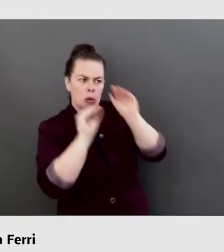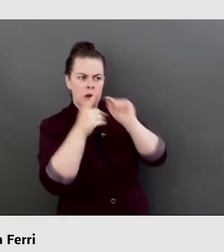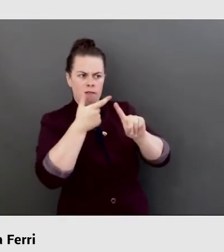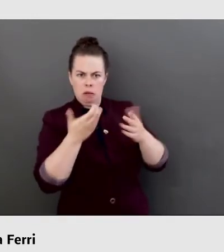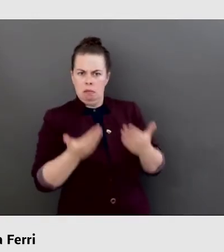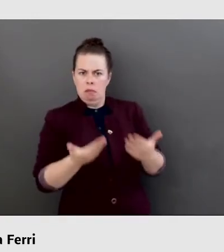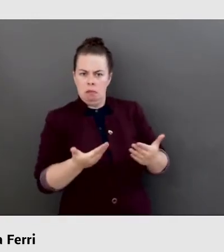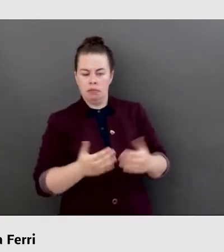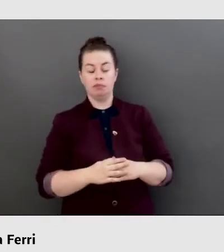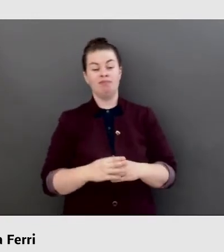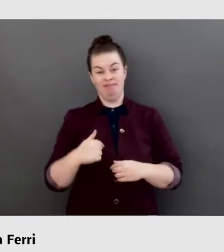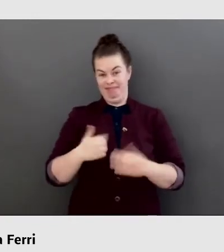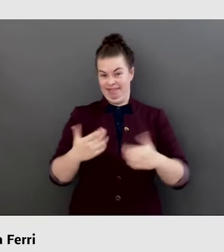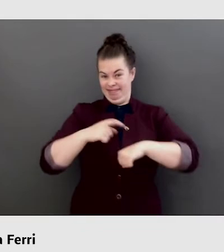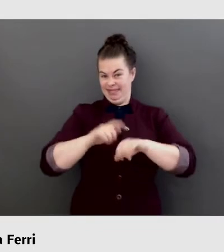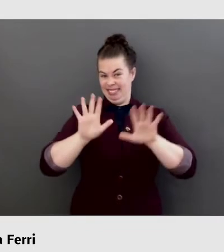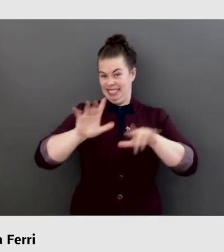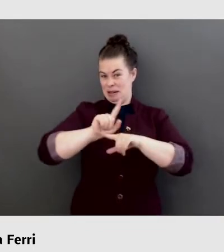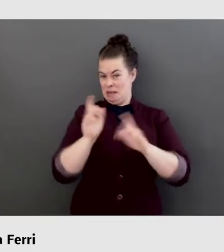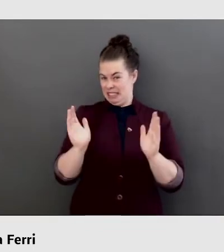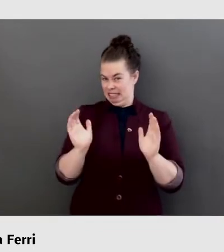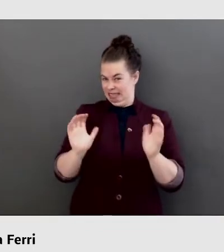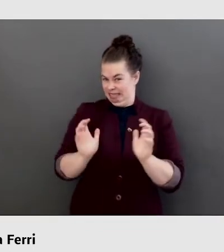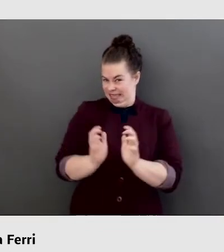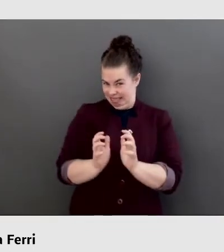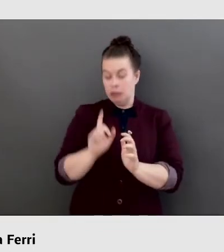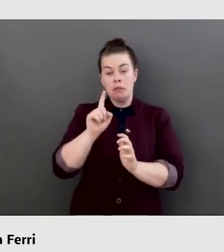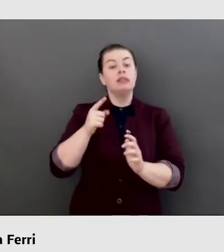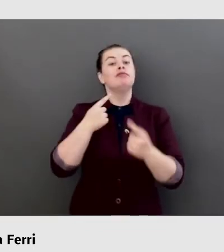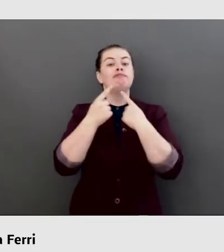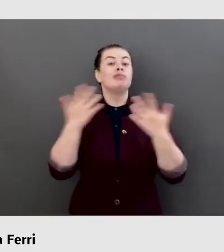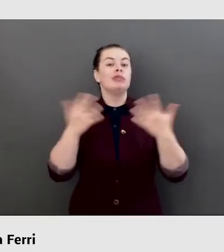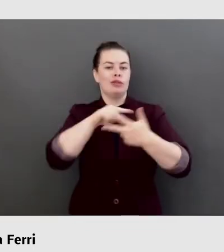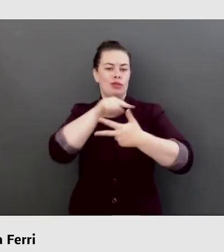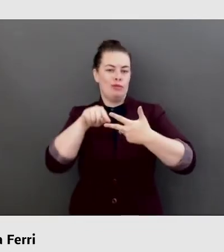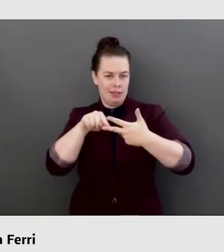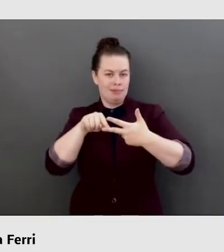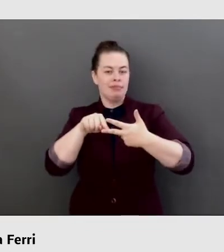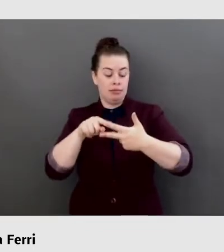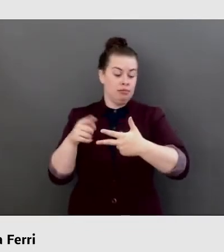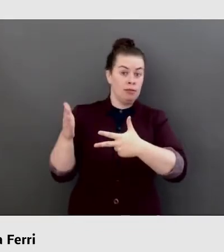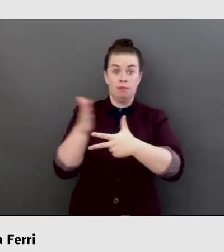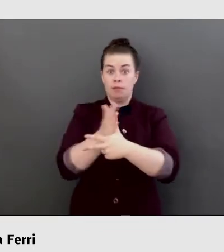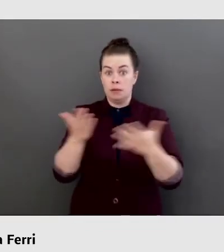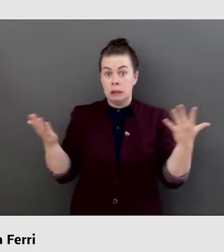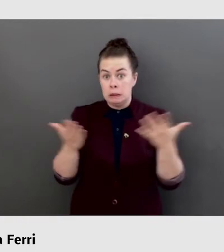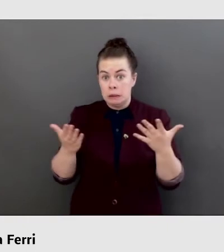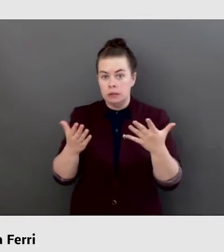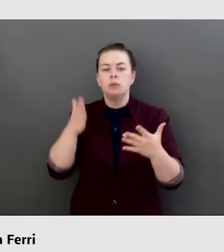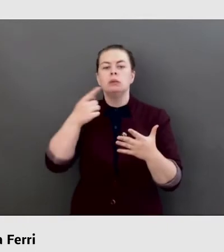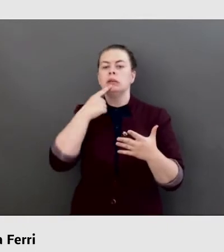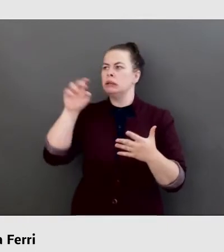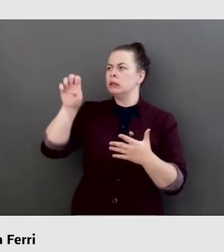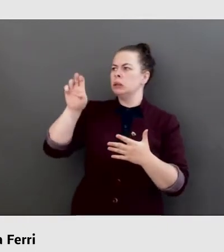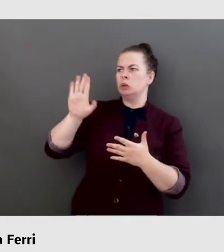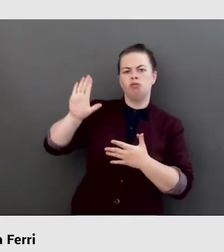pandemic. My presentation is quite short, it's only 10 minutes, and I will address three main issues. First of all,